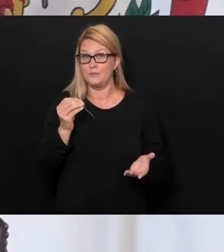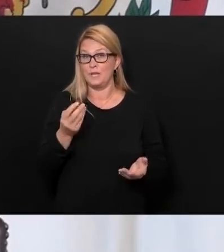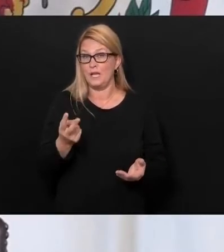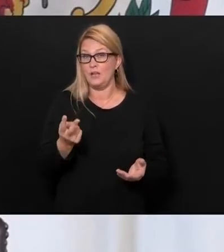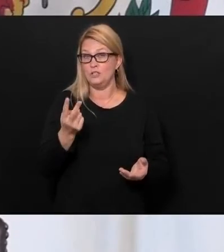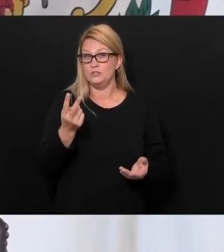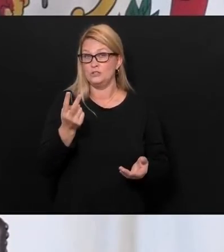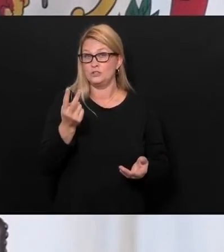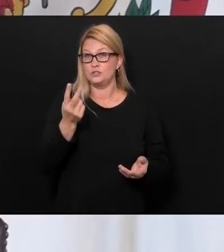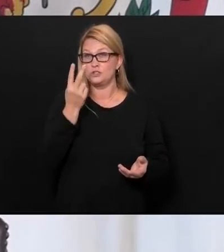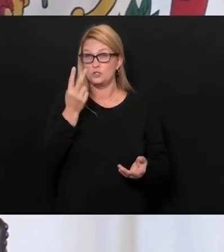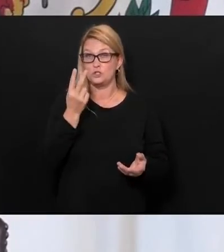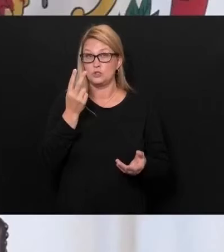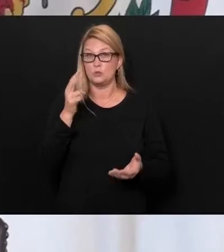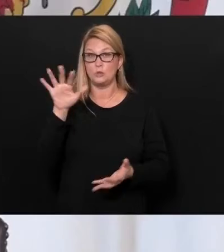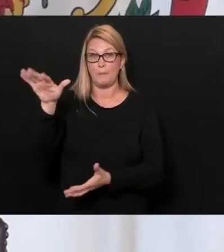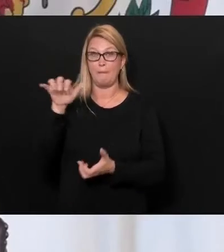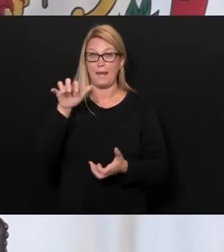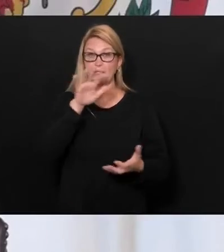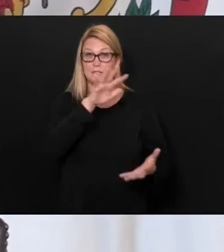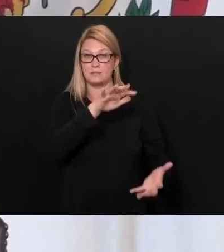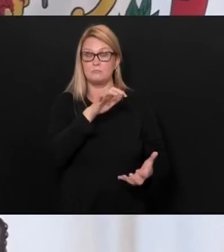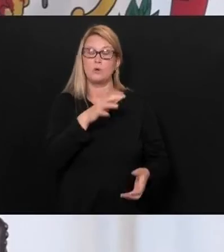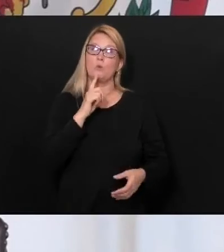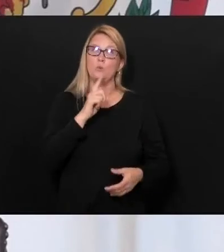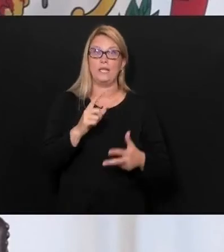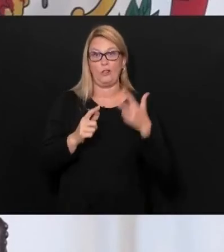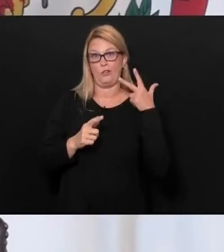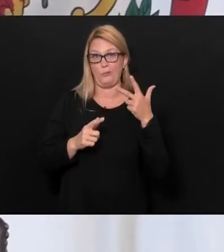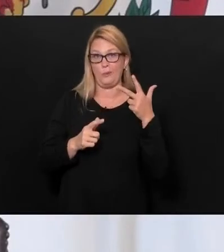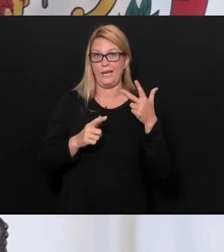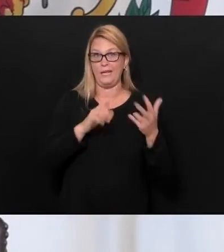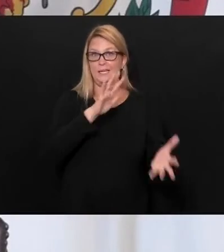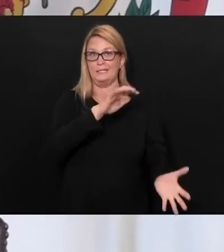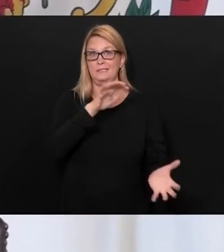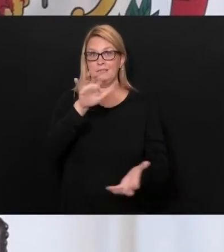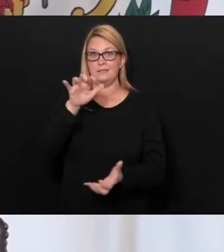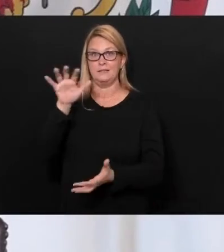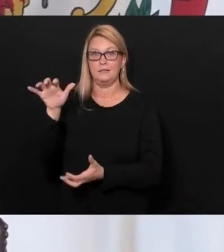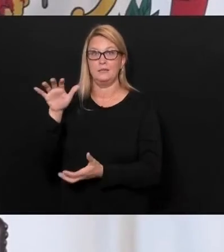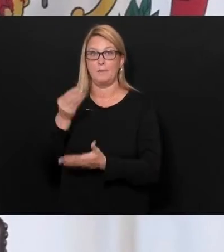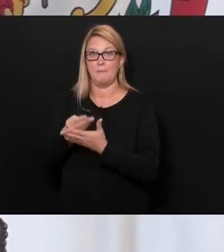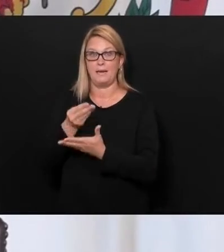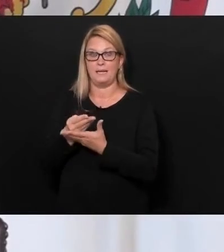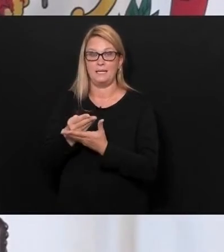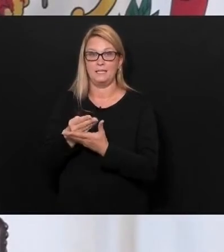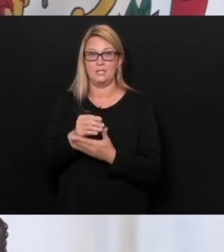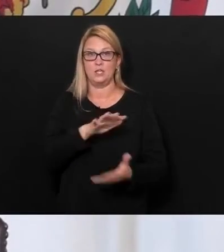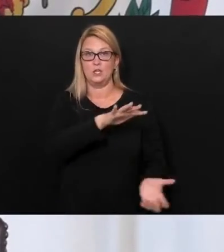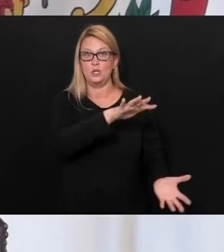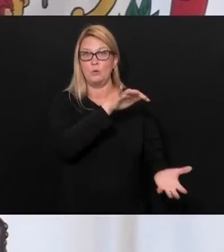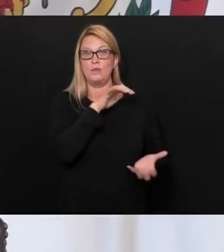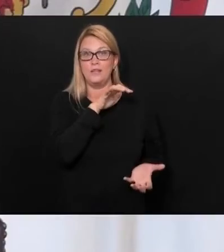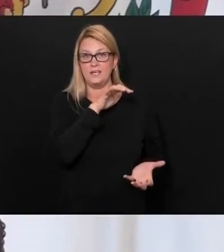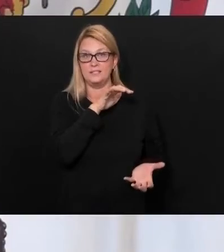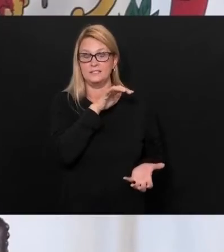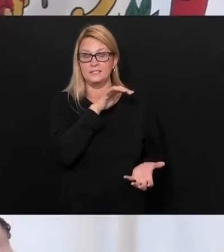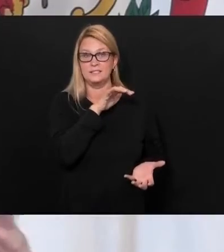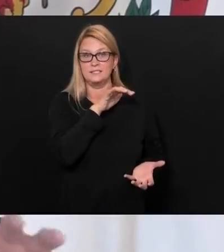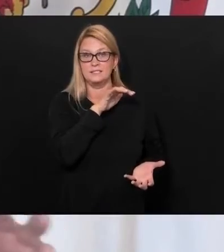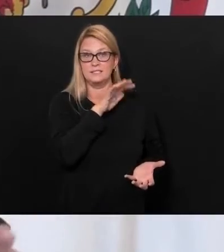two tranches of big money, three that are sitting out there right now. The first tranche is